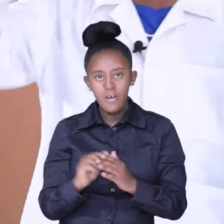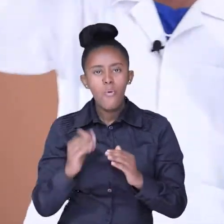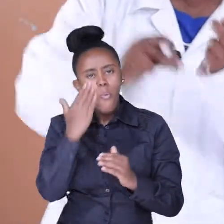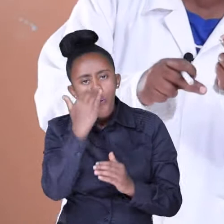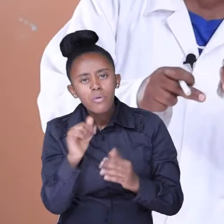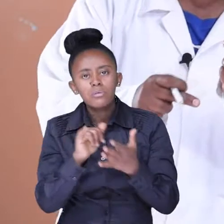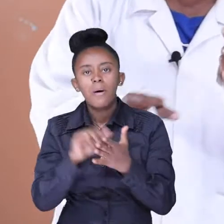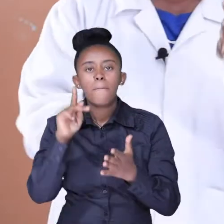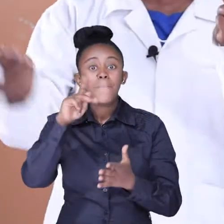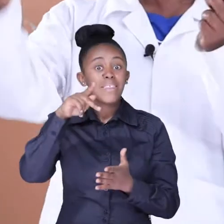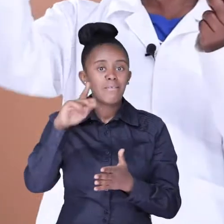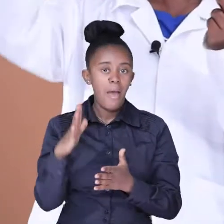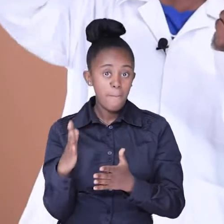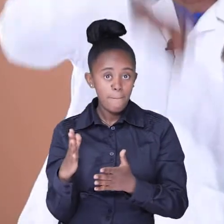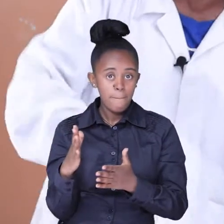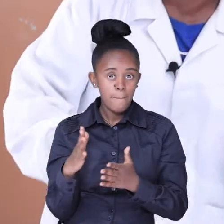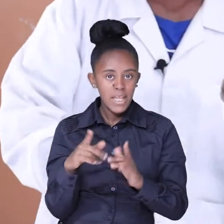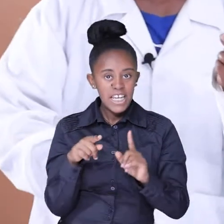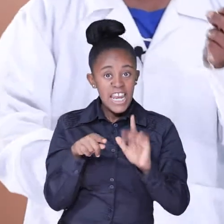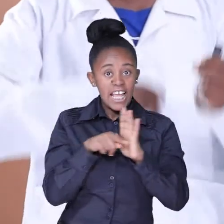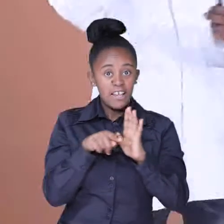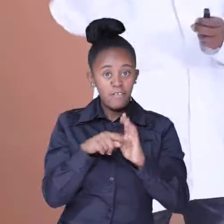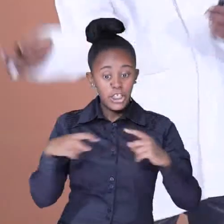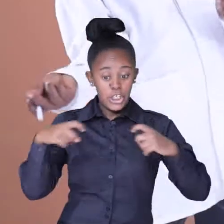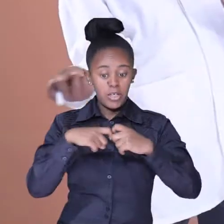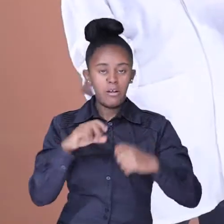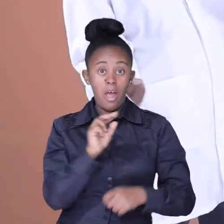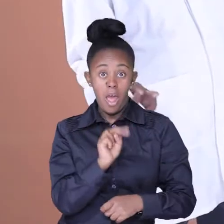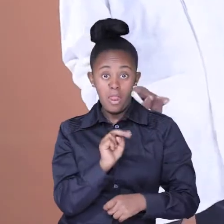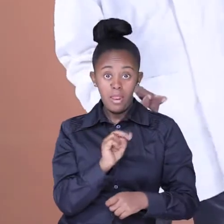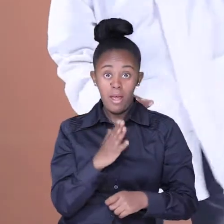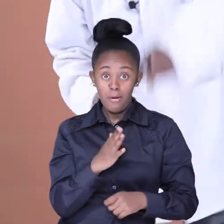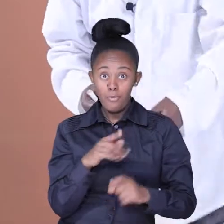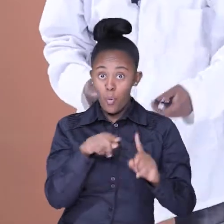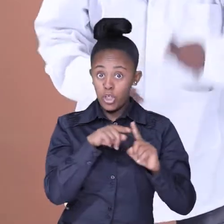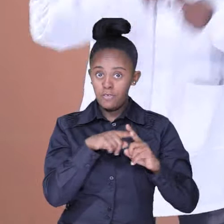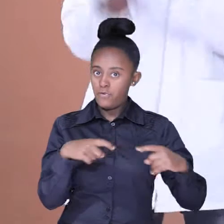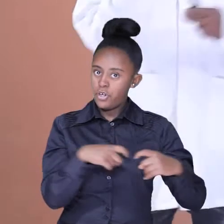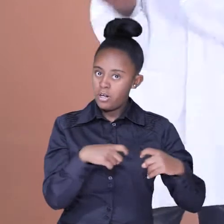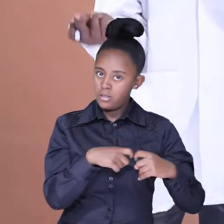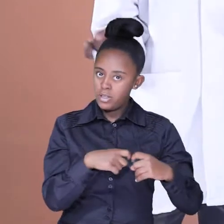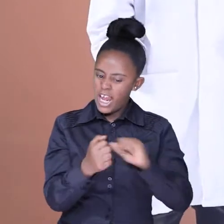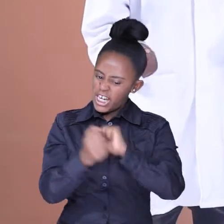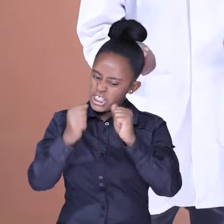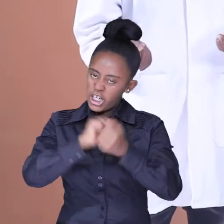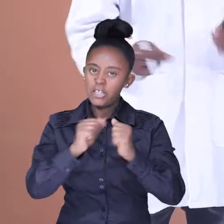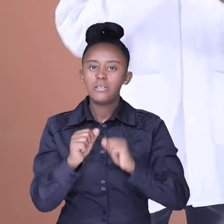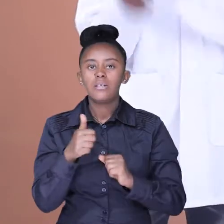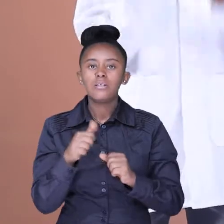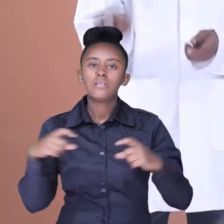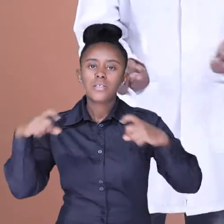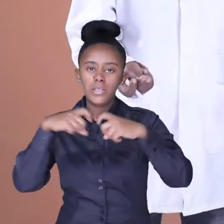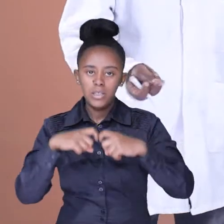The p-type semiconductor become negatively charged and the n-type semiconductor become positively charged. They exchange charges